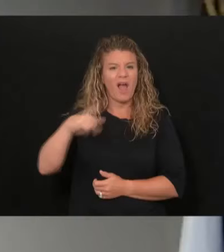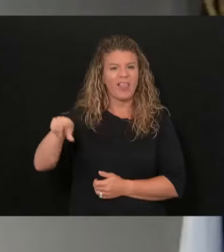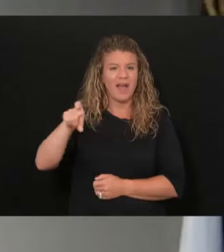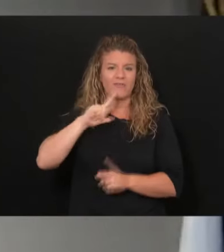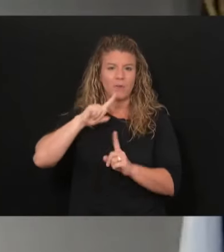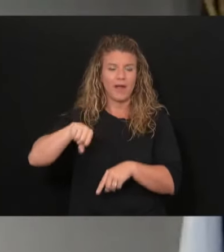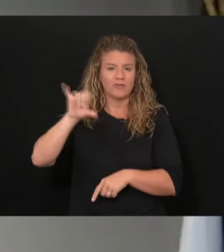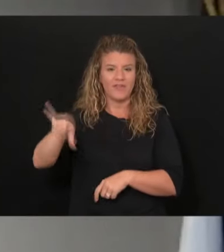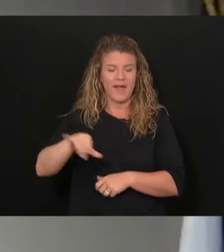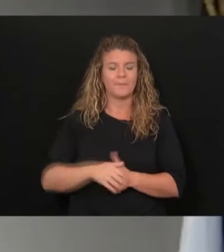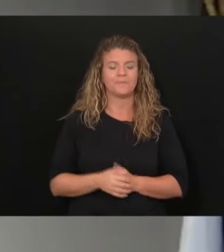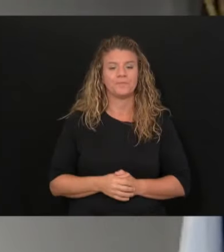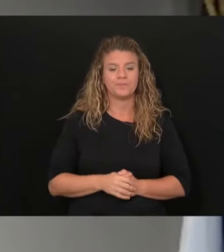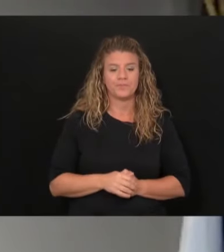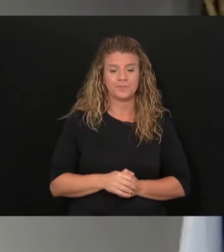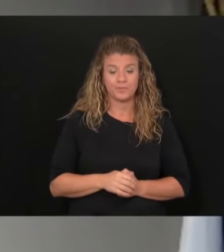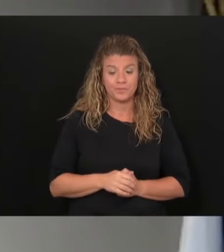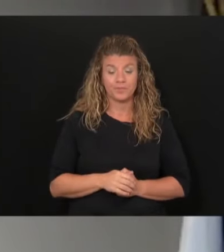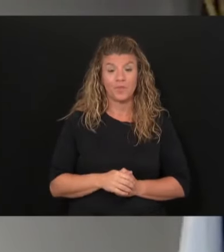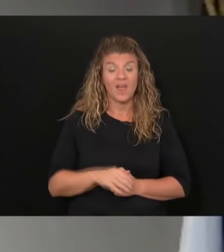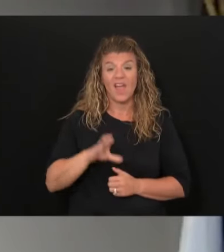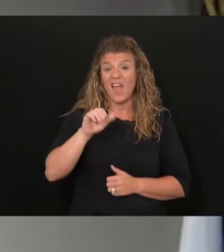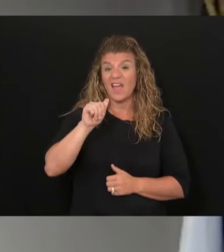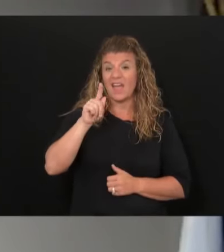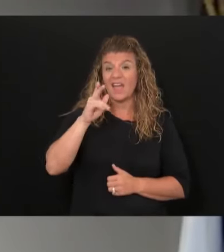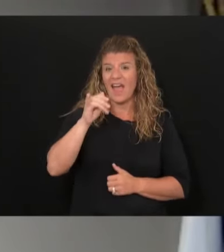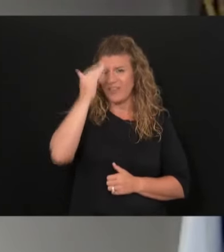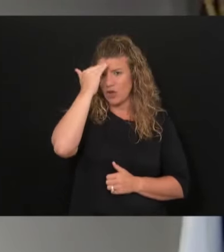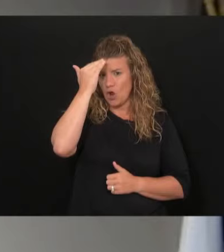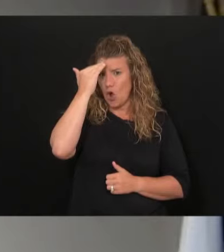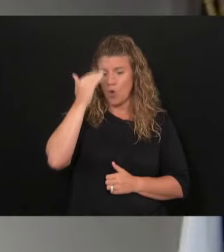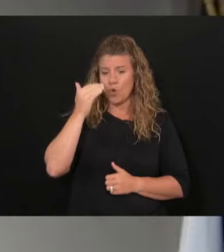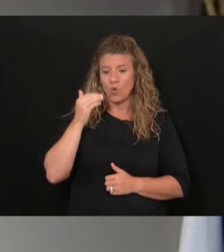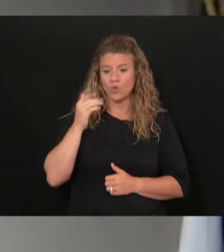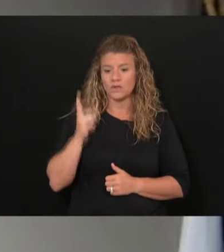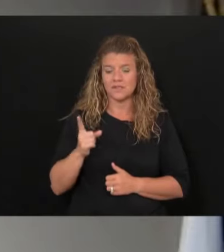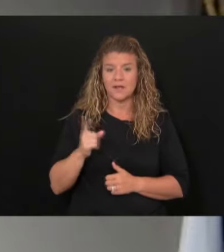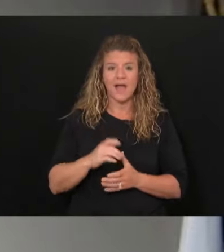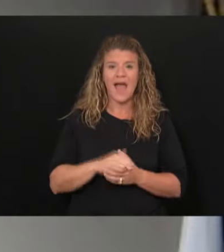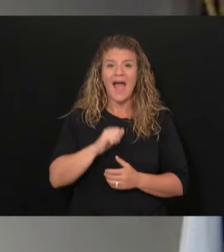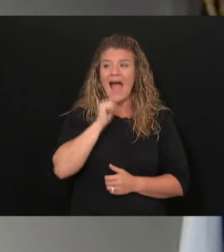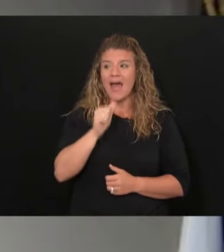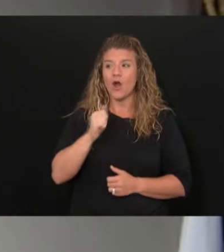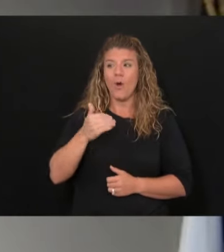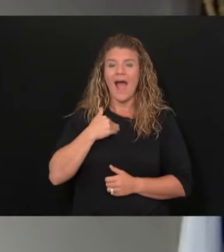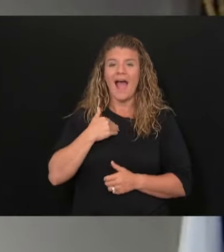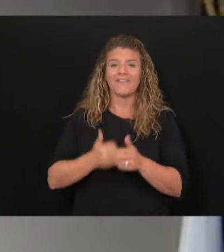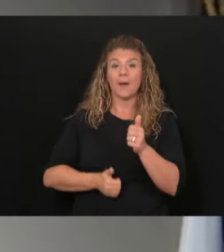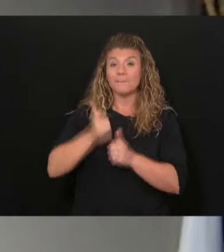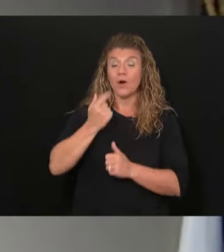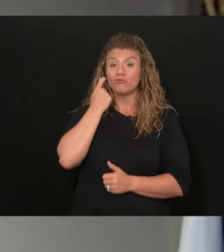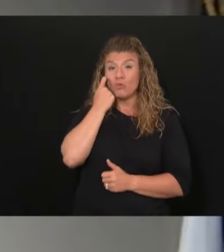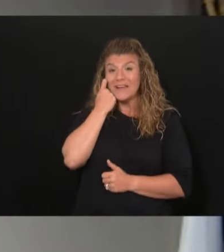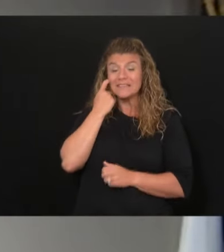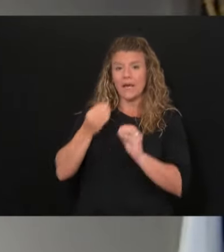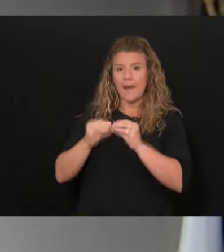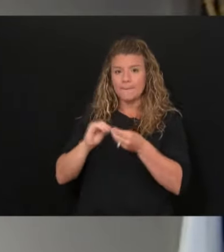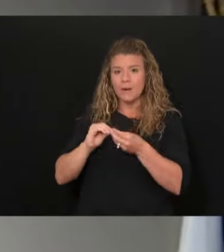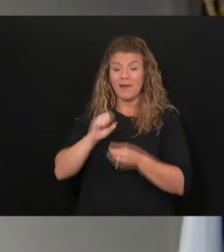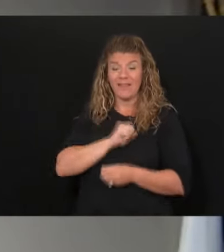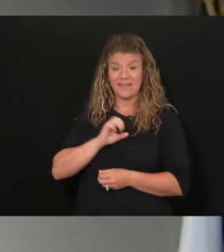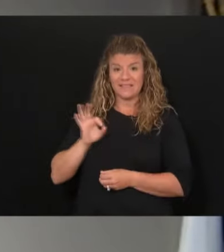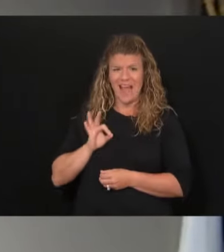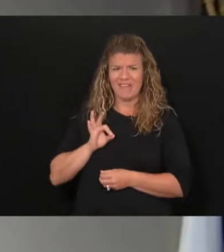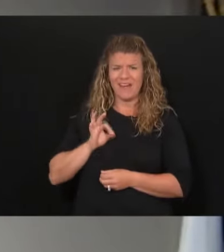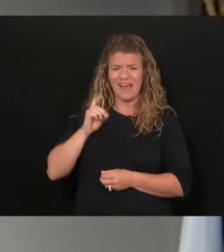Yes, sir, Governor. I think Kathy has the latest information on that. I don't have the latest numbers. The number of staff the other day was 8, I believe. We'll have to double